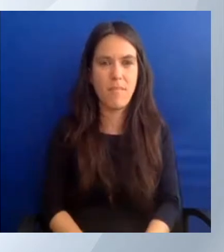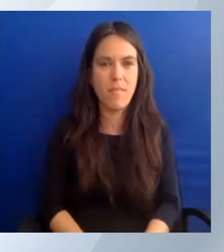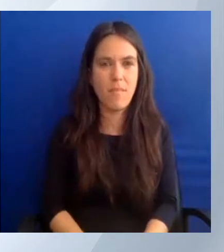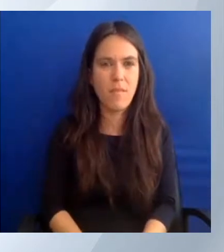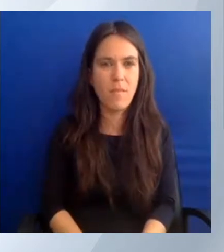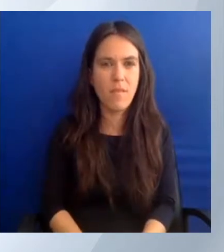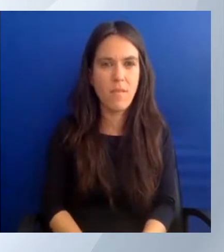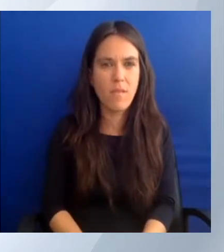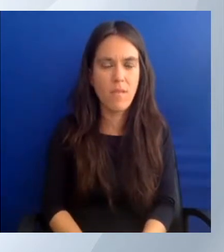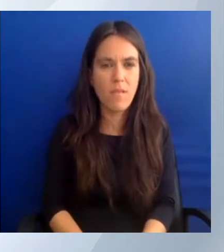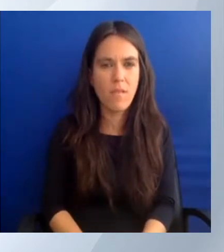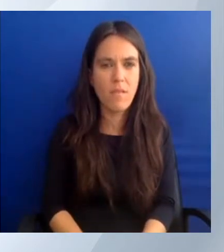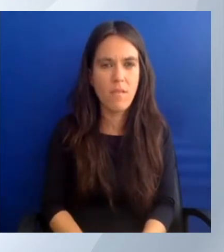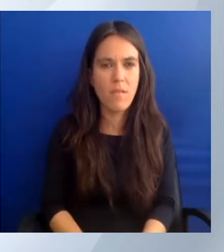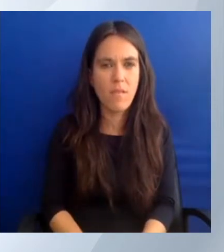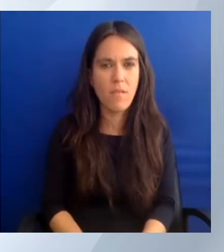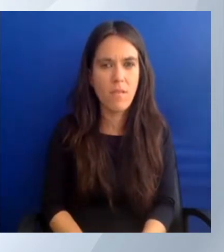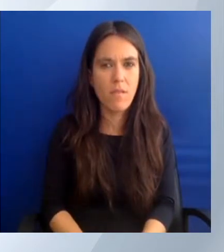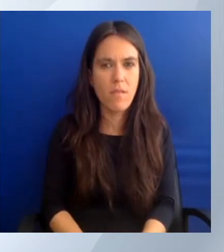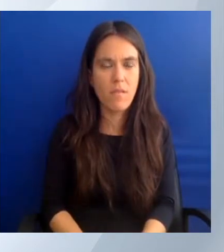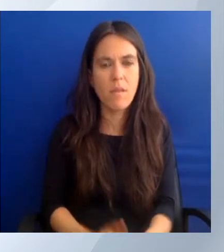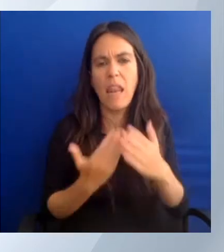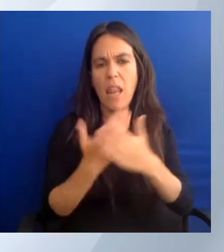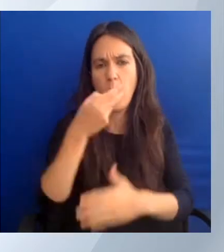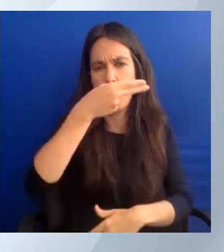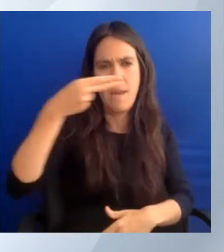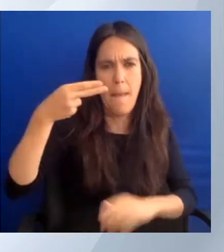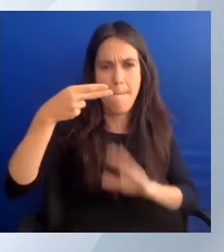the new order method.